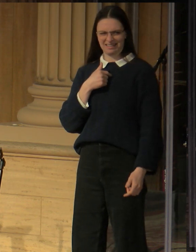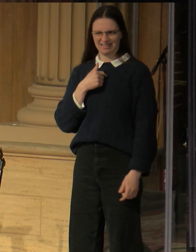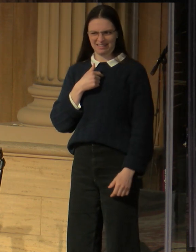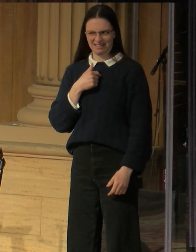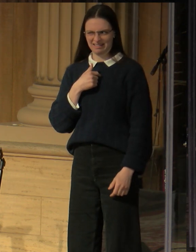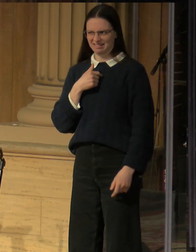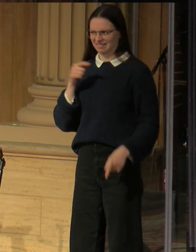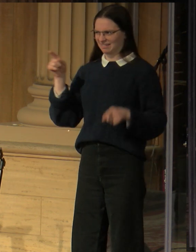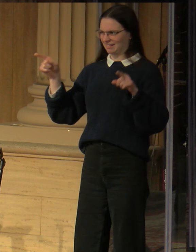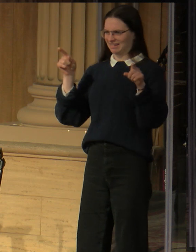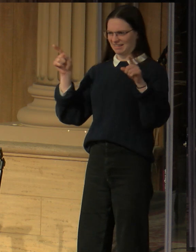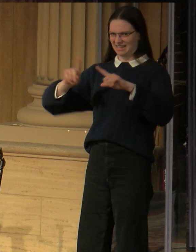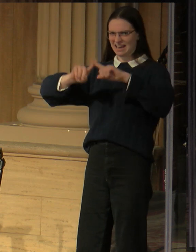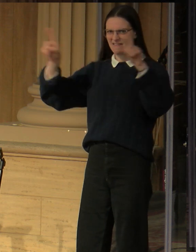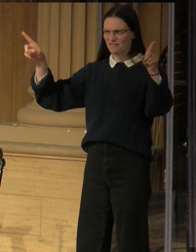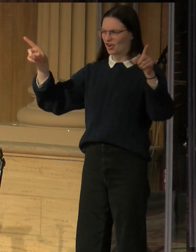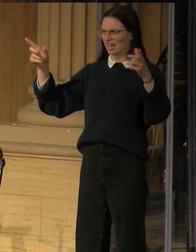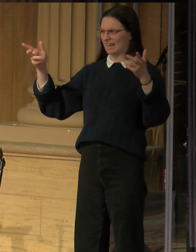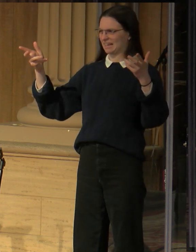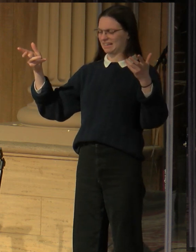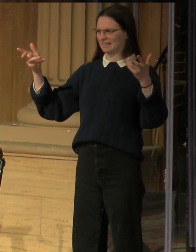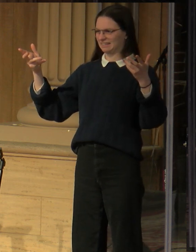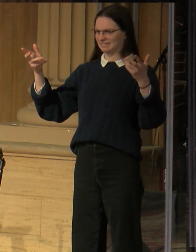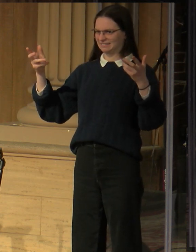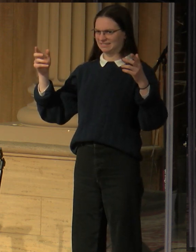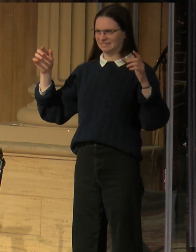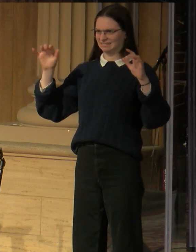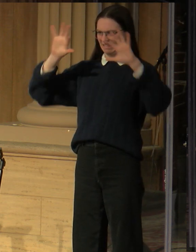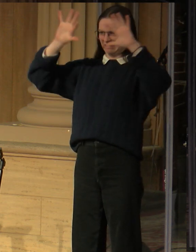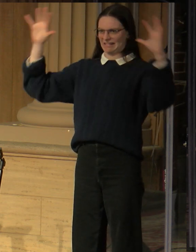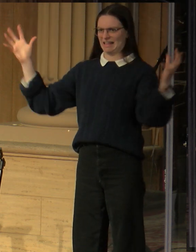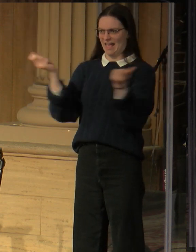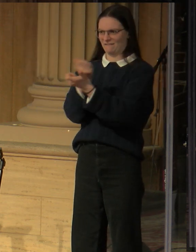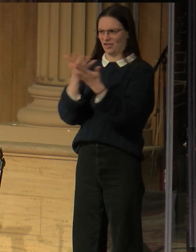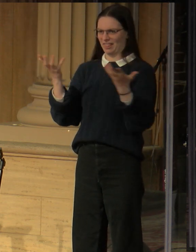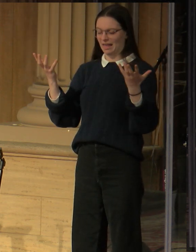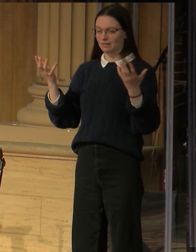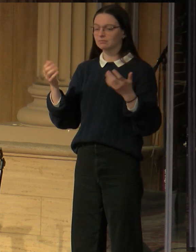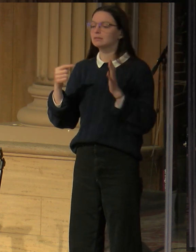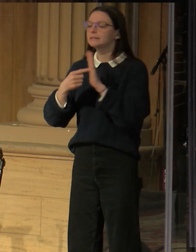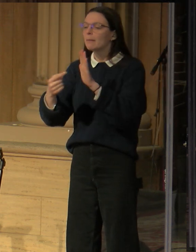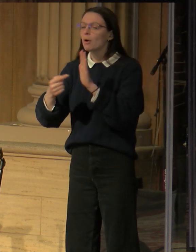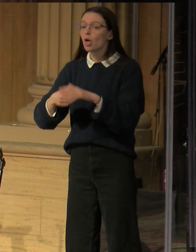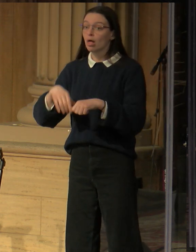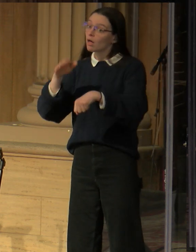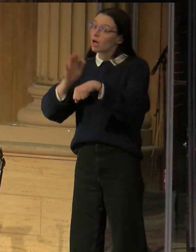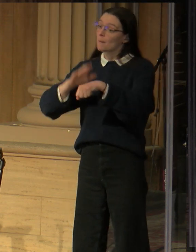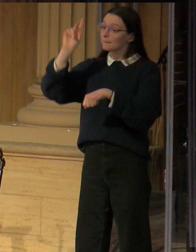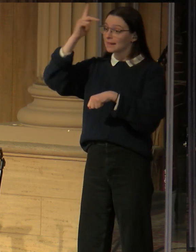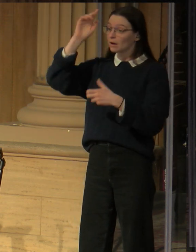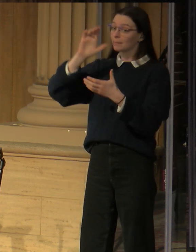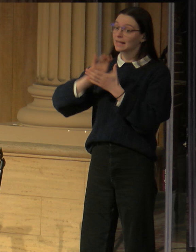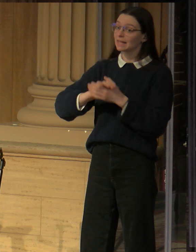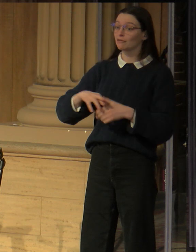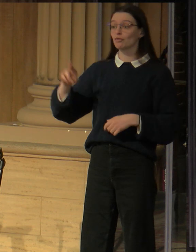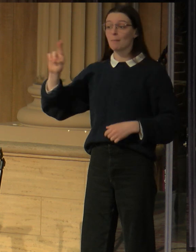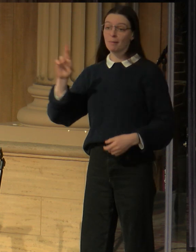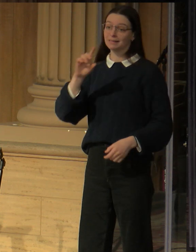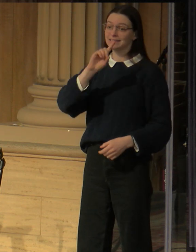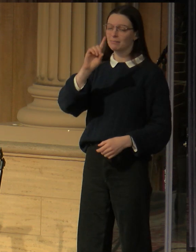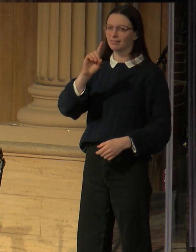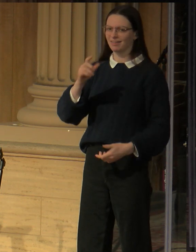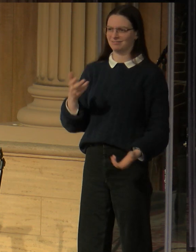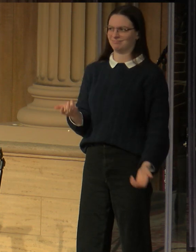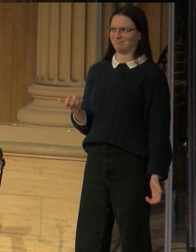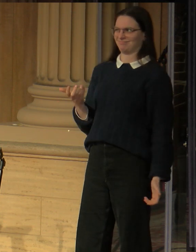exactly should we beware of here? Because that's like everything. If I were to say beware of the political beliefs of the Republicans and